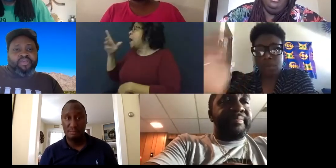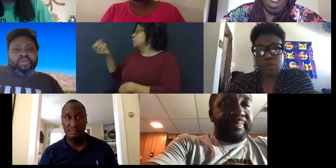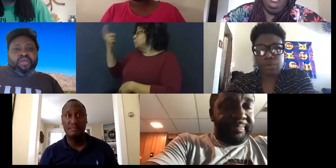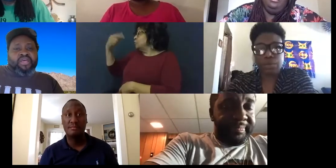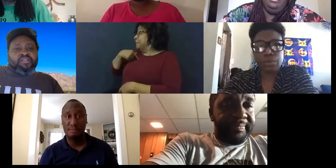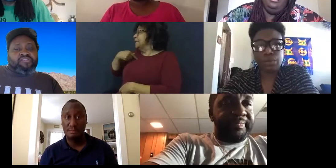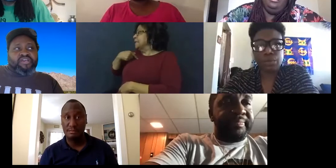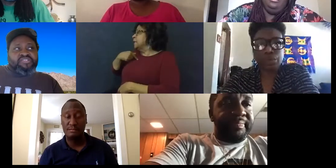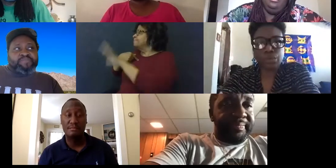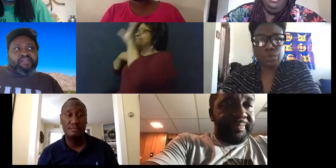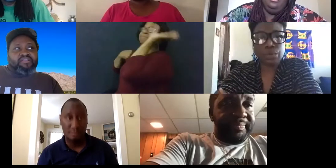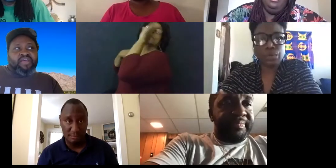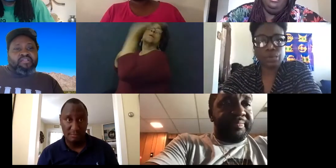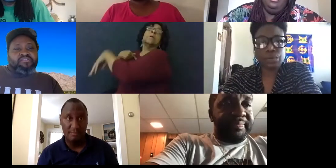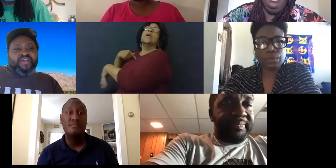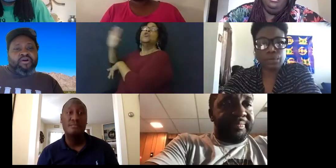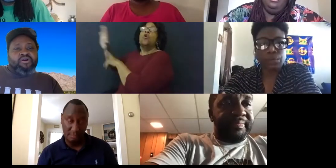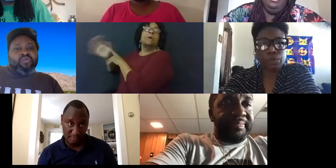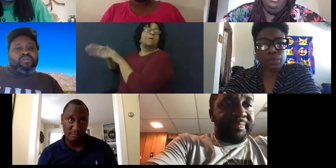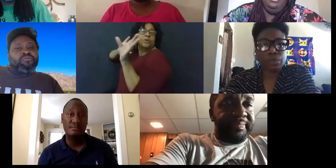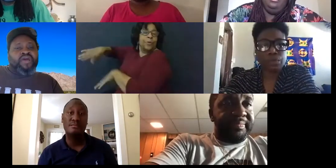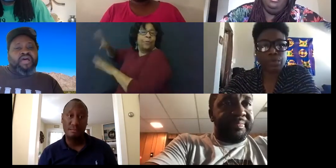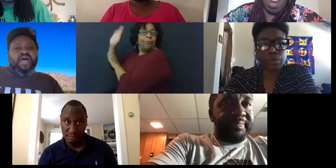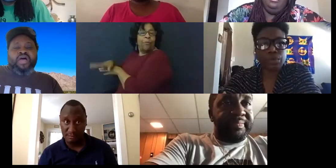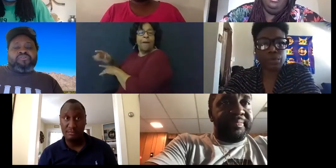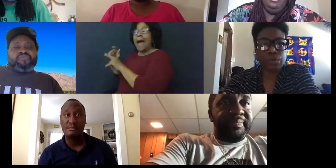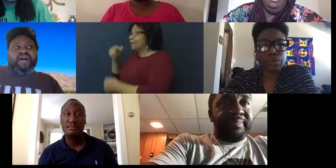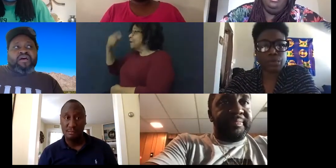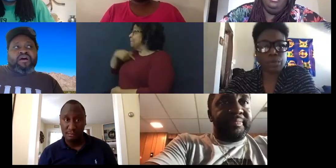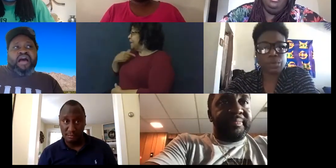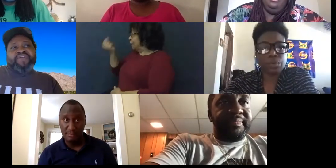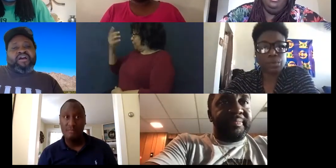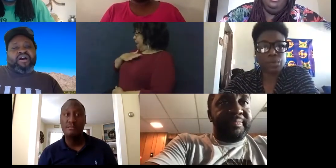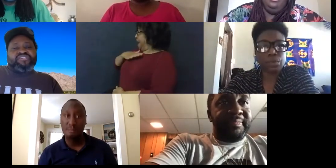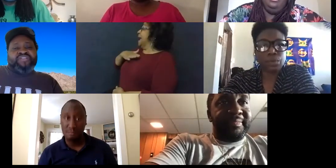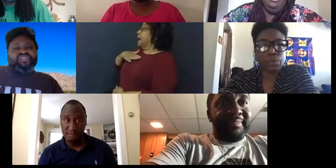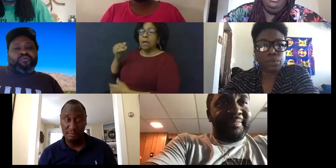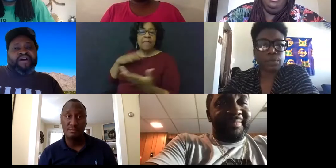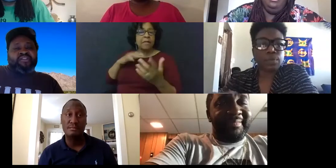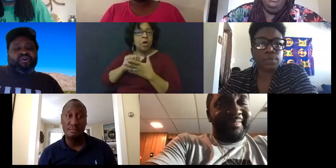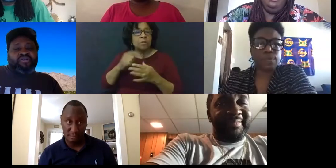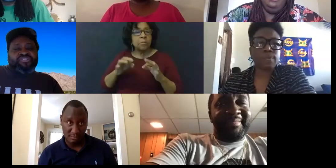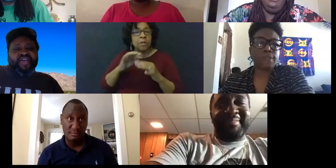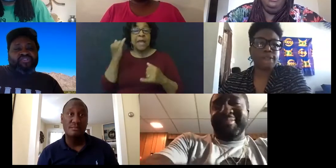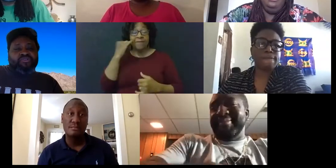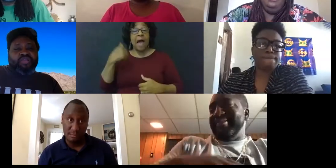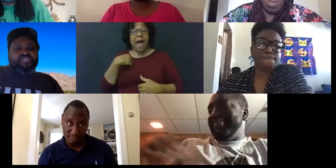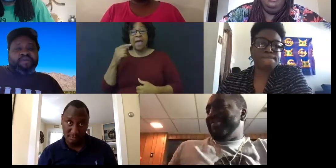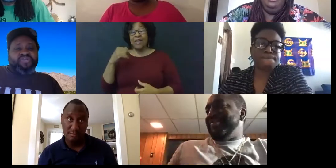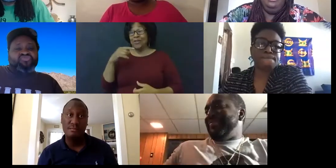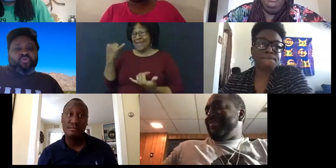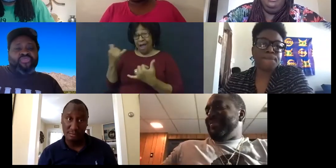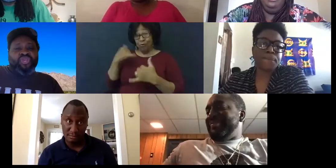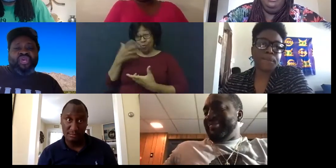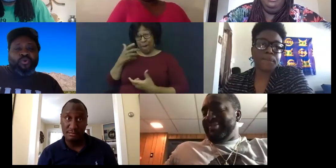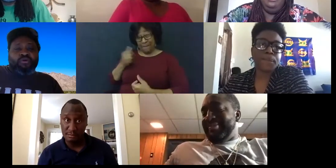everything. And to expect to then say, okay, well, I've got to understand you. And if I don't understand you, then